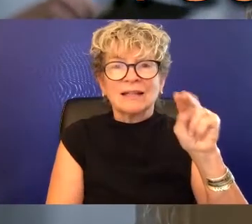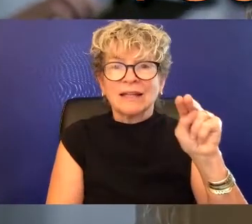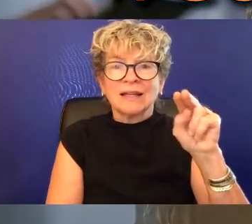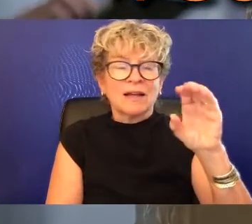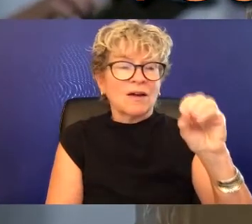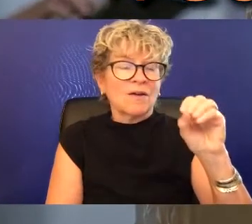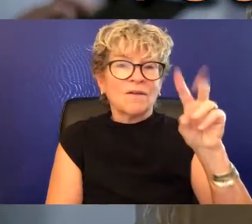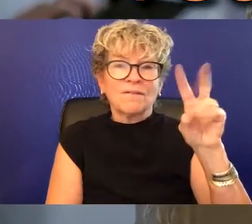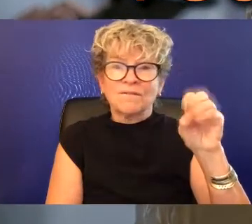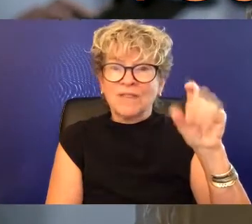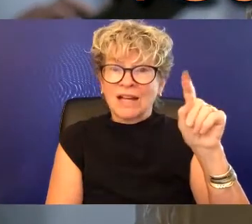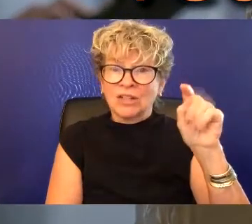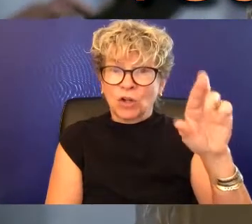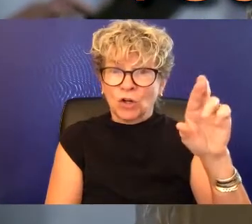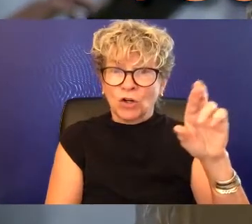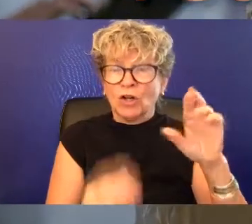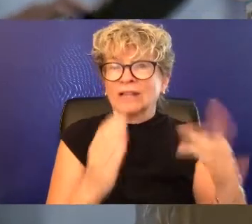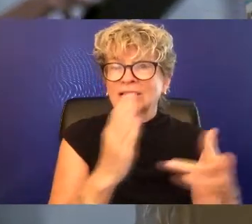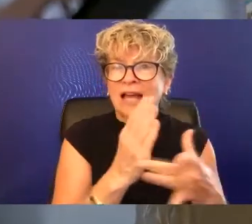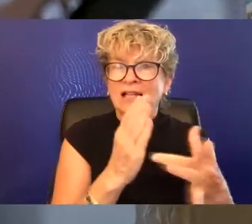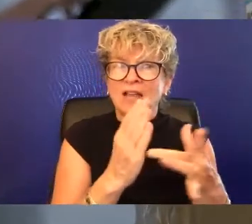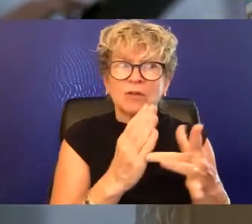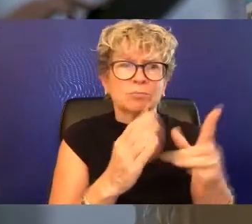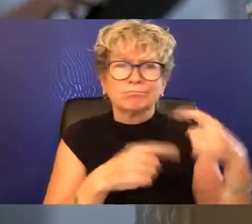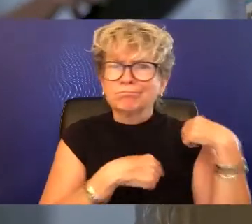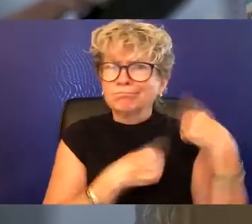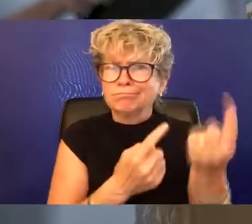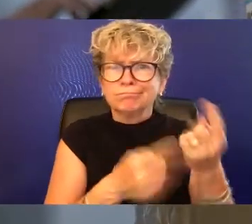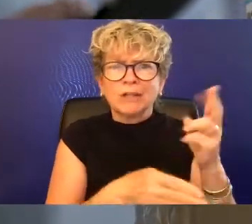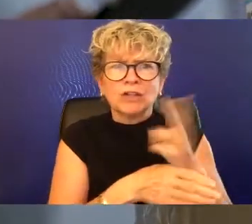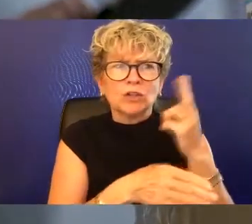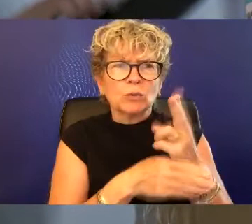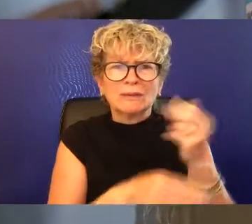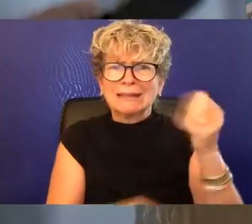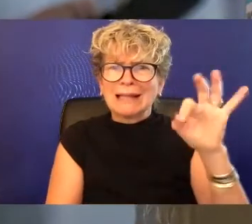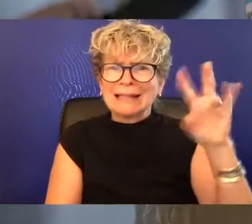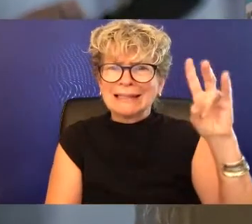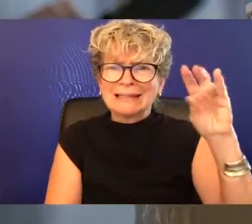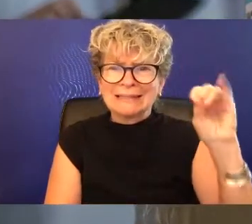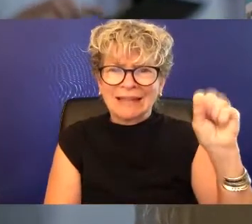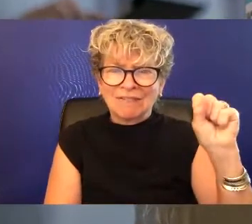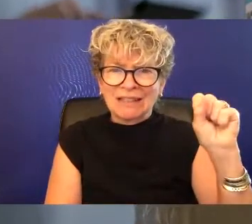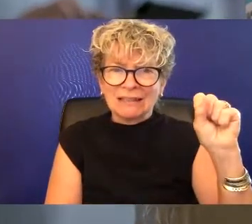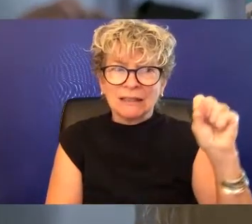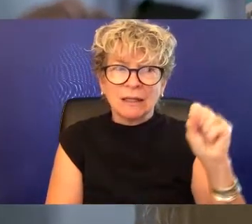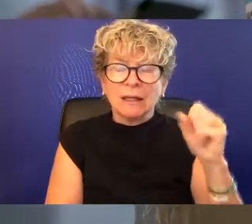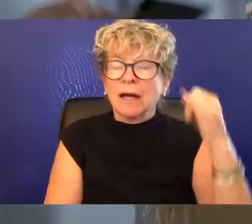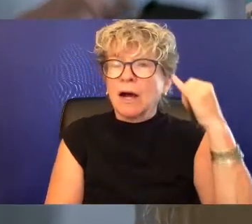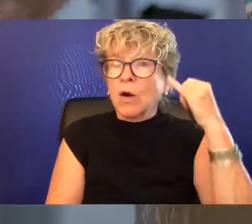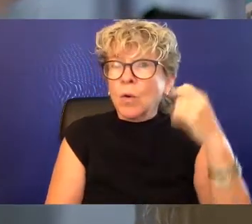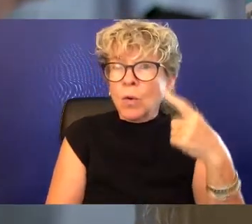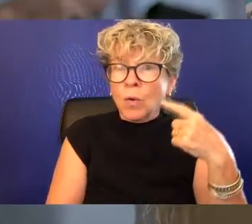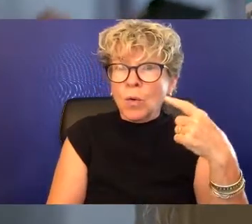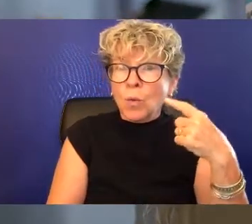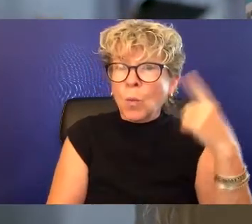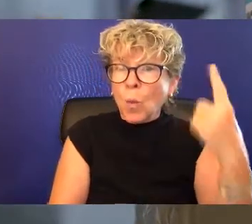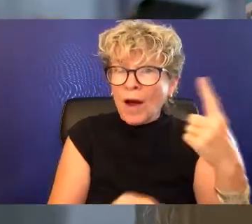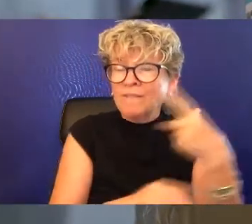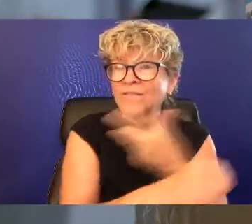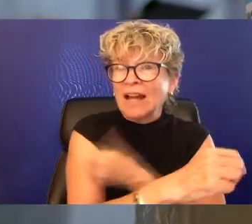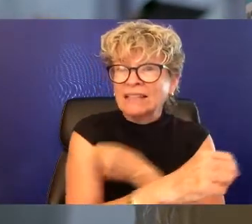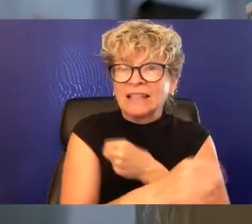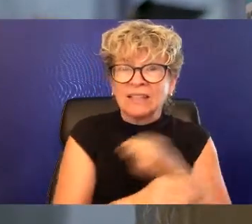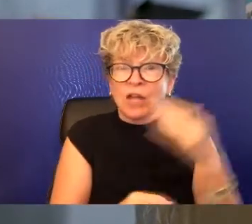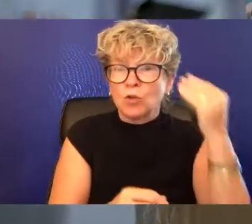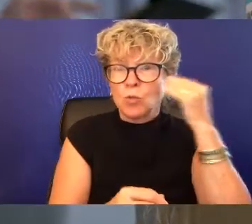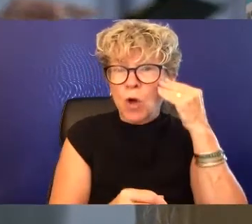been available and used since the 1970s. One common vaccine that uses adenovector technology is